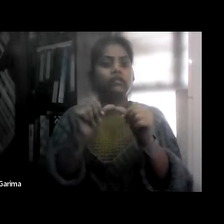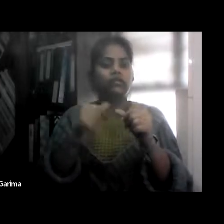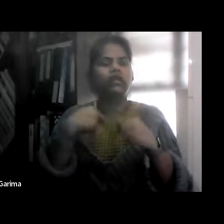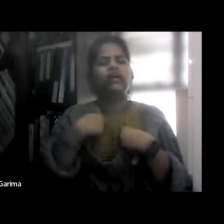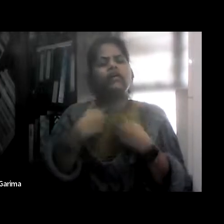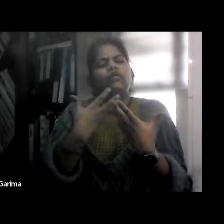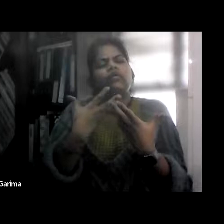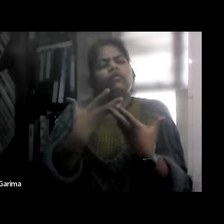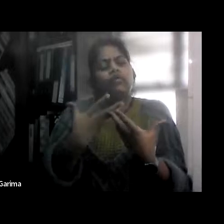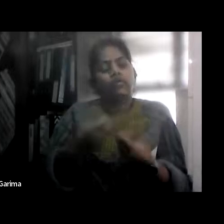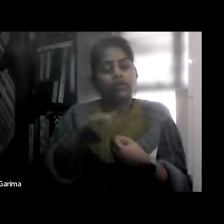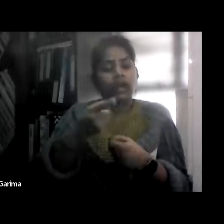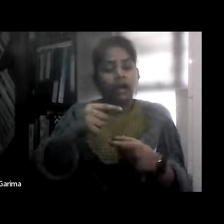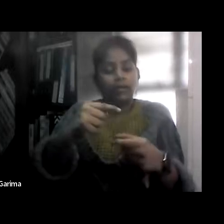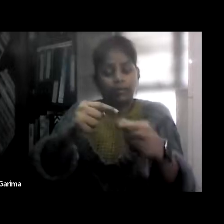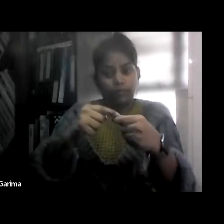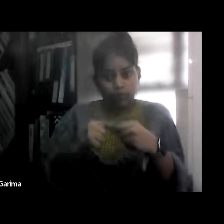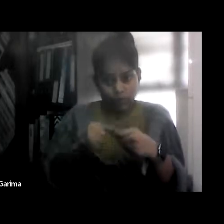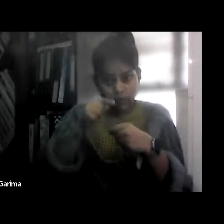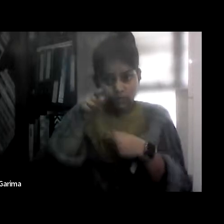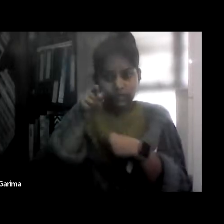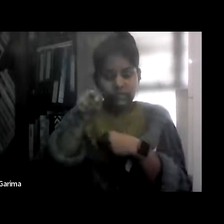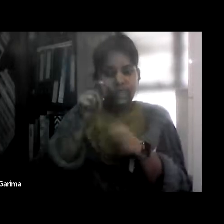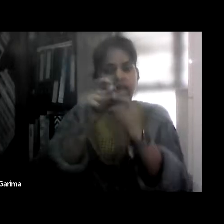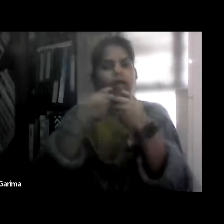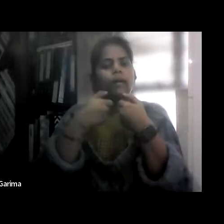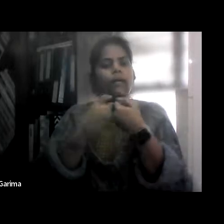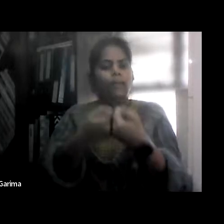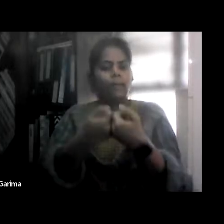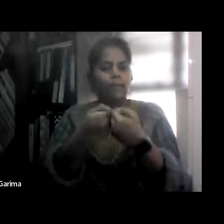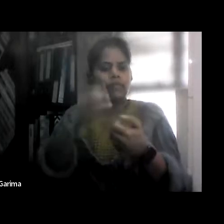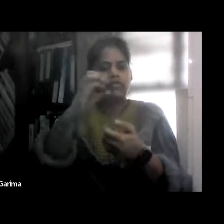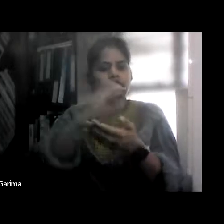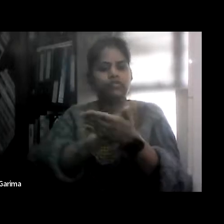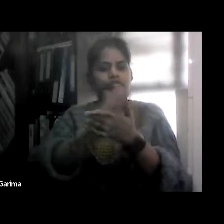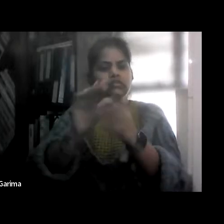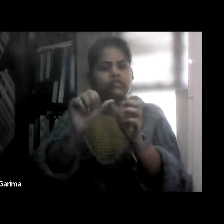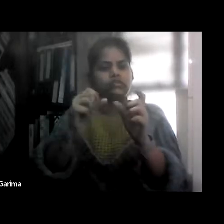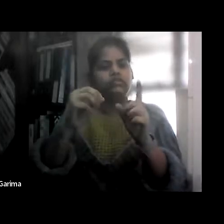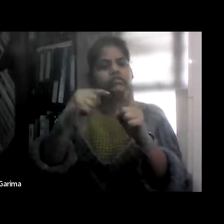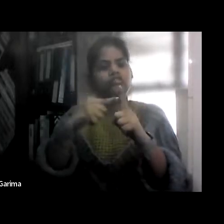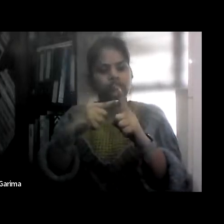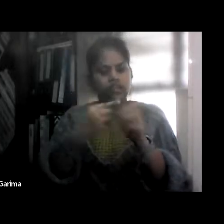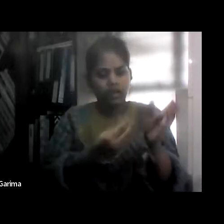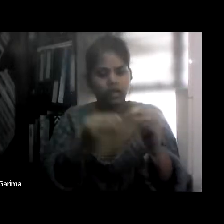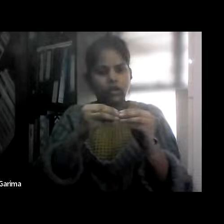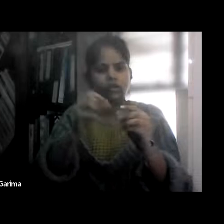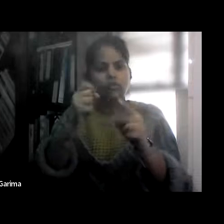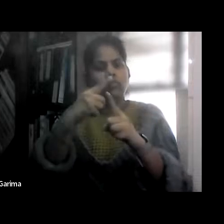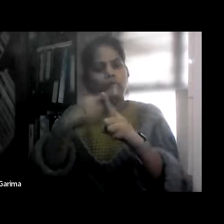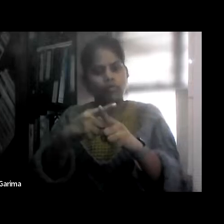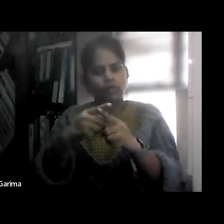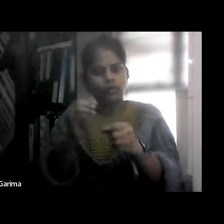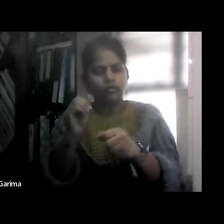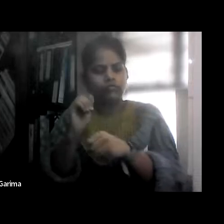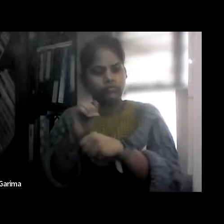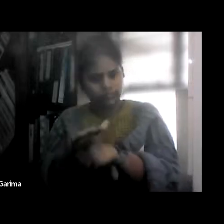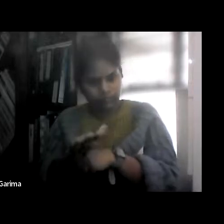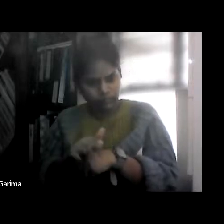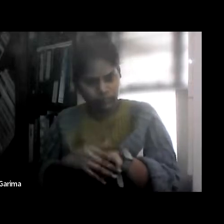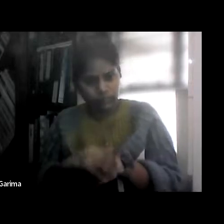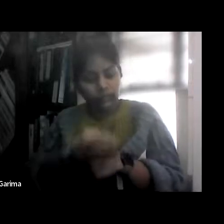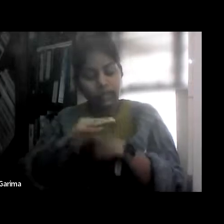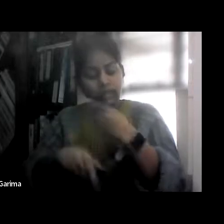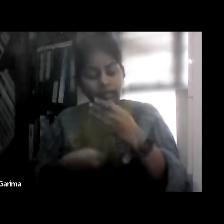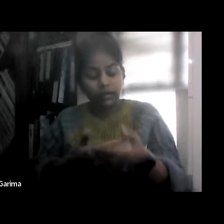in the chat box, and we'll take the questions for discussion at the end.